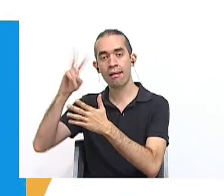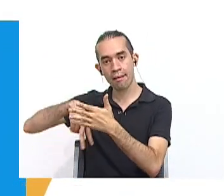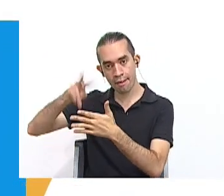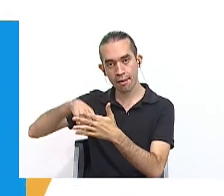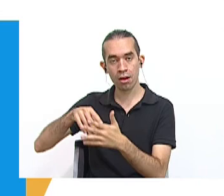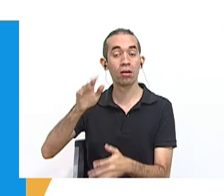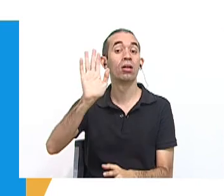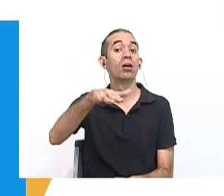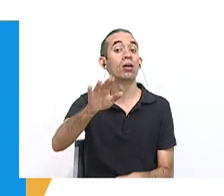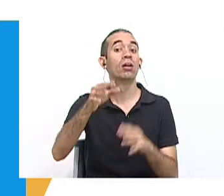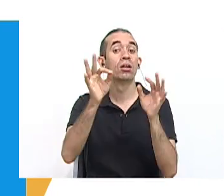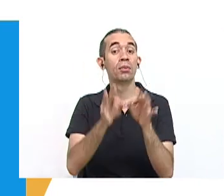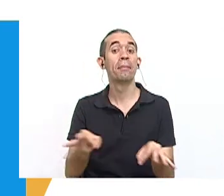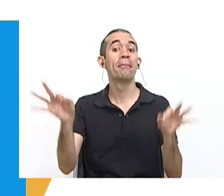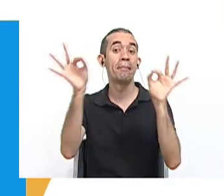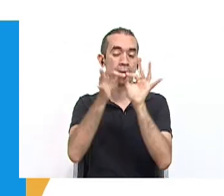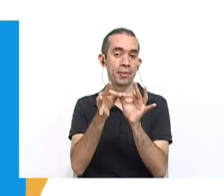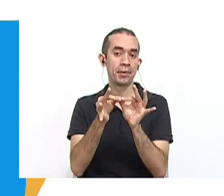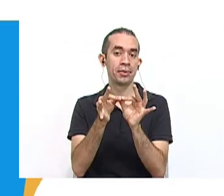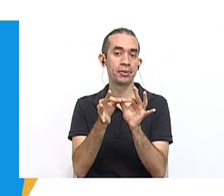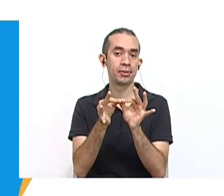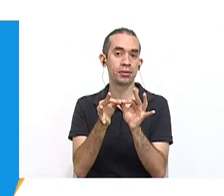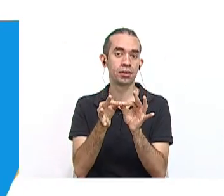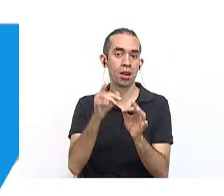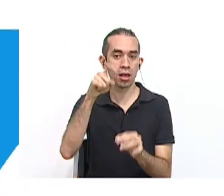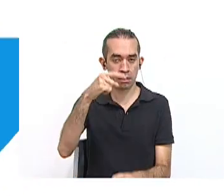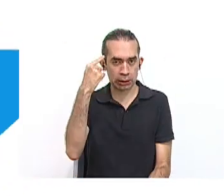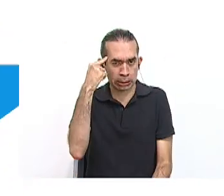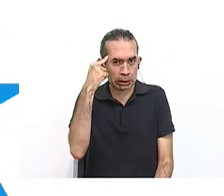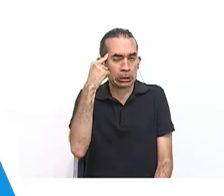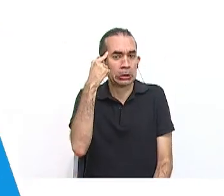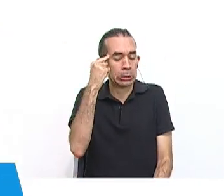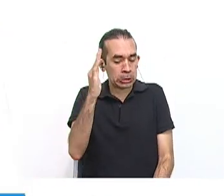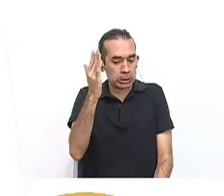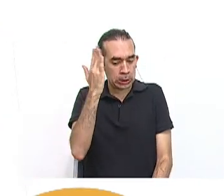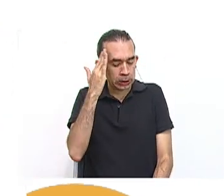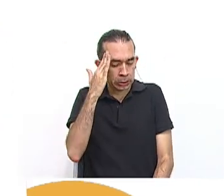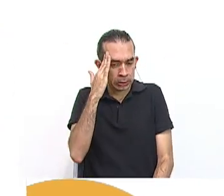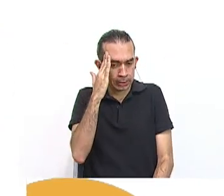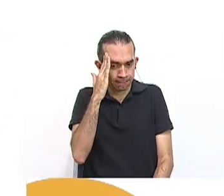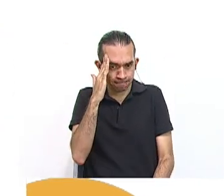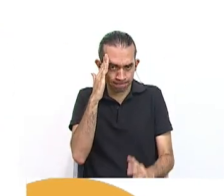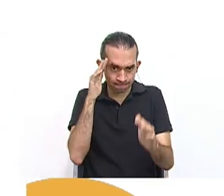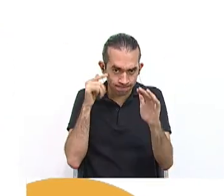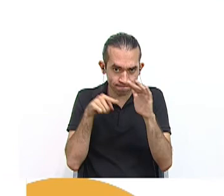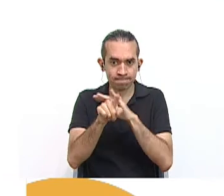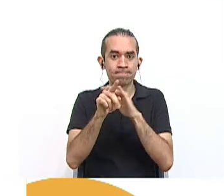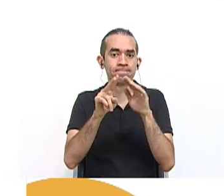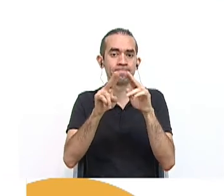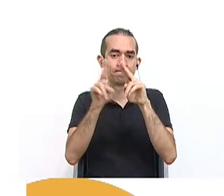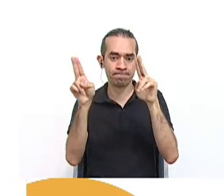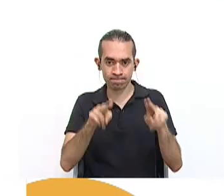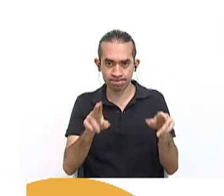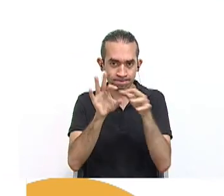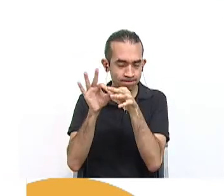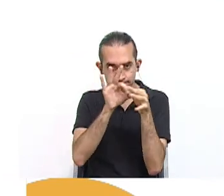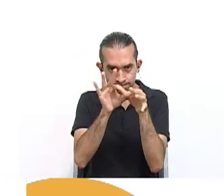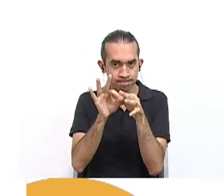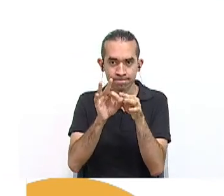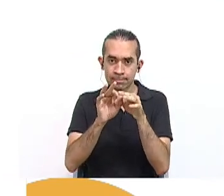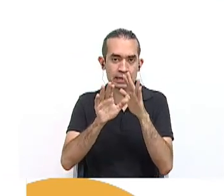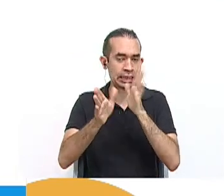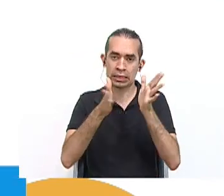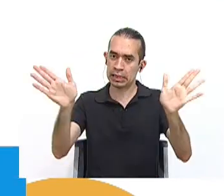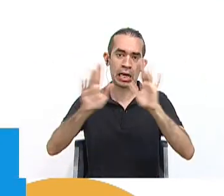most important, we learned that we need to be mindful about our work in digital networks and in online in